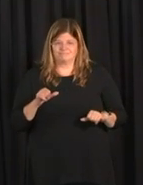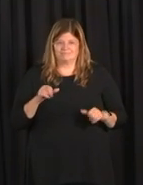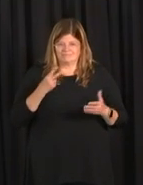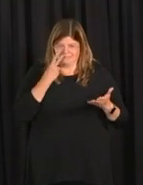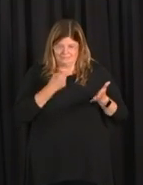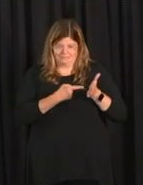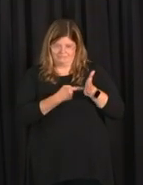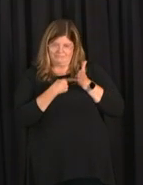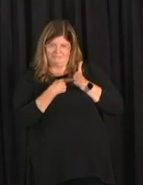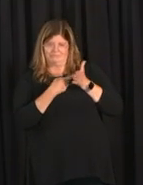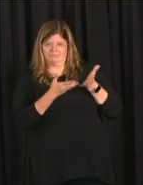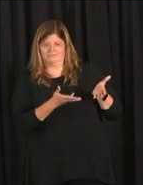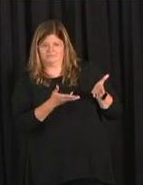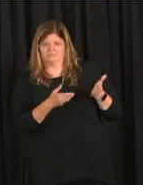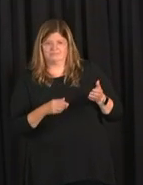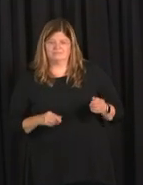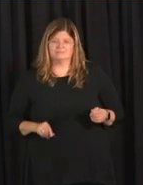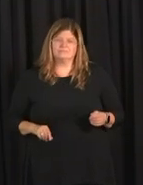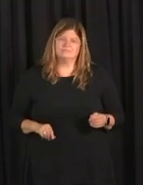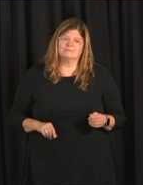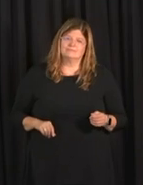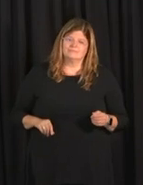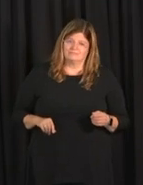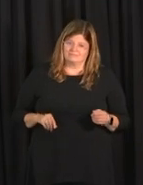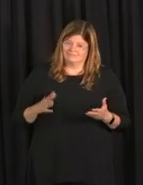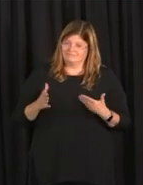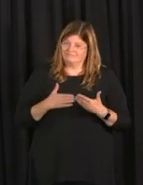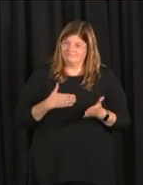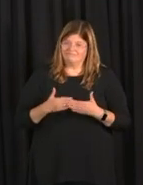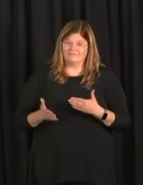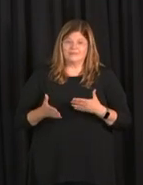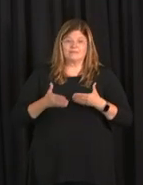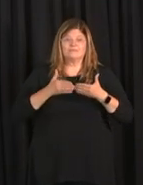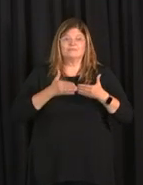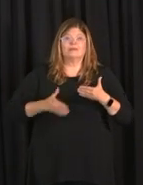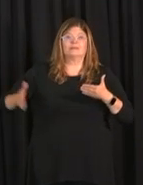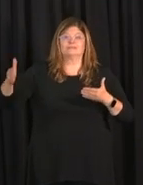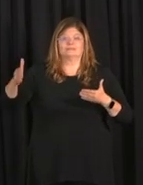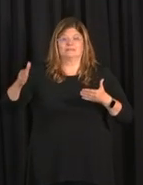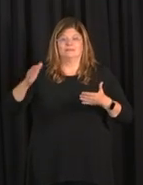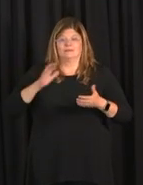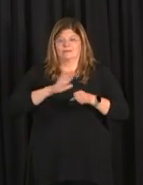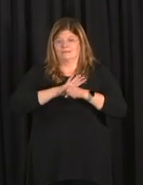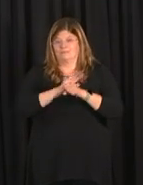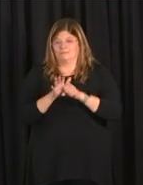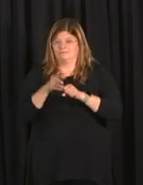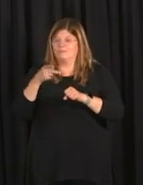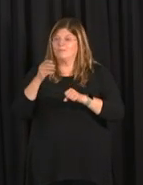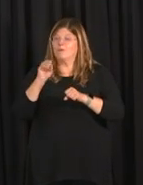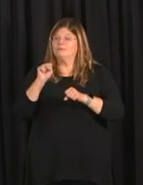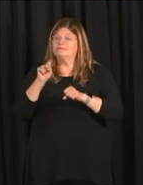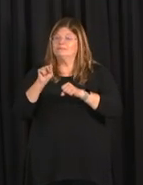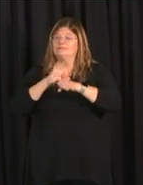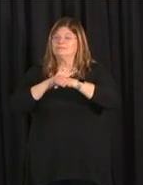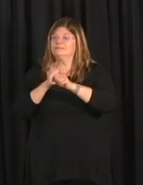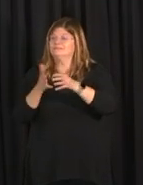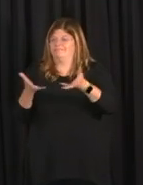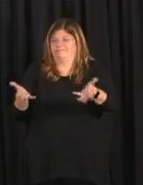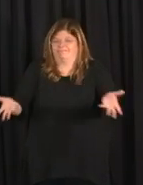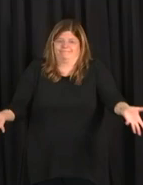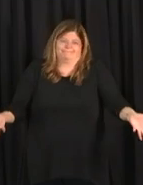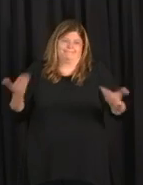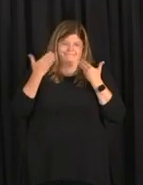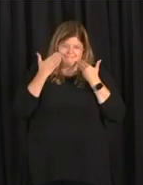that phase 4 sort of like post-COVID, post-vaccine available state. Because the ramp